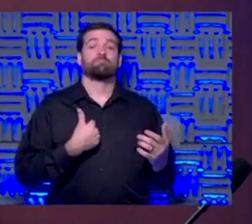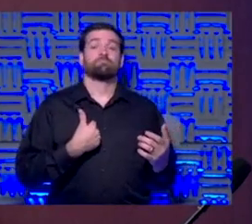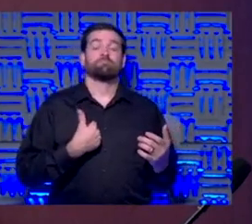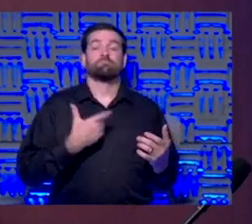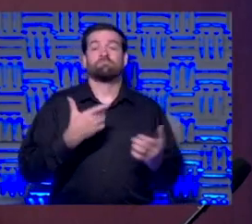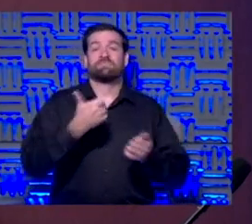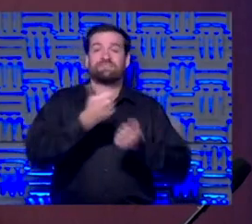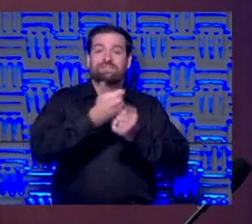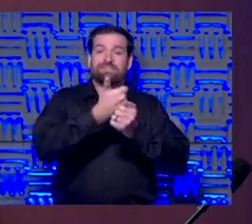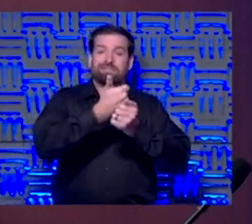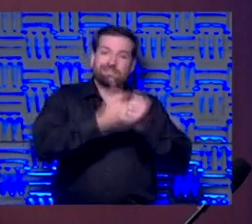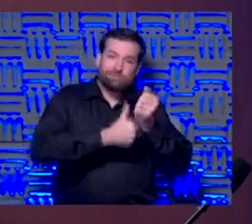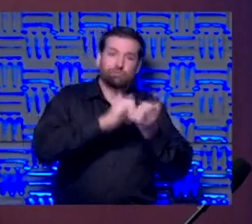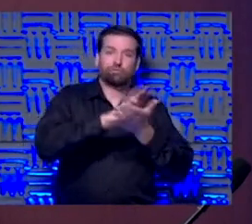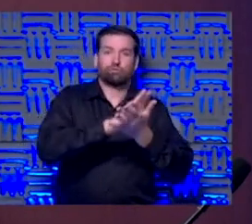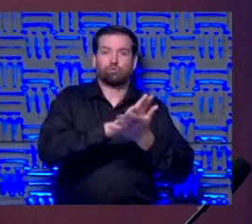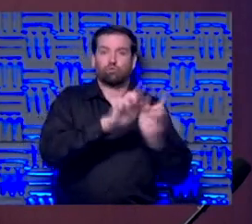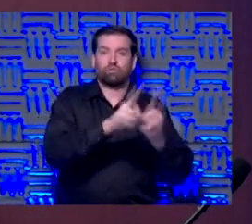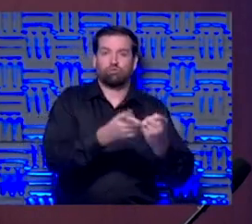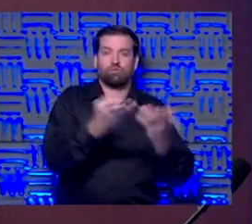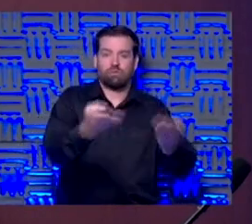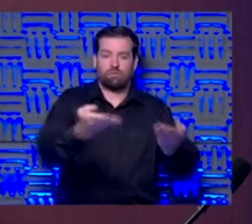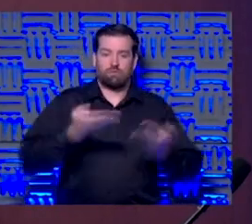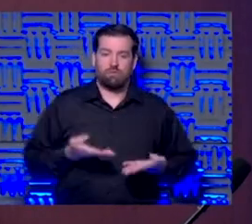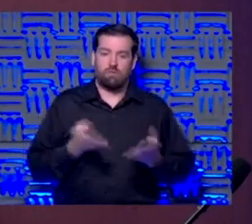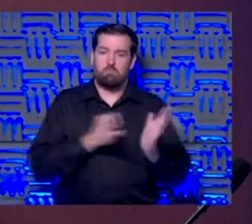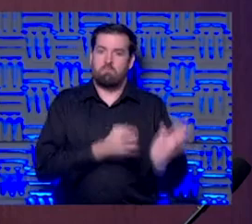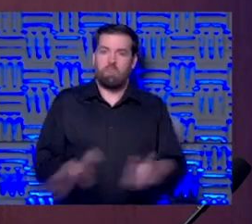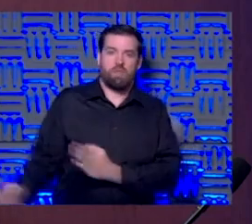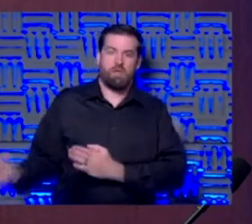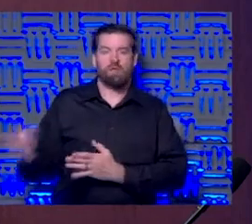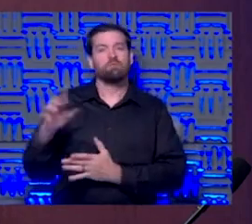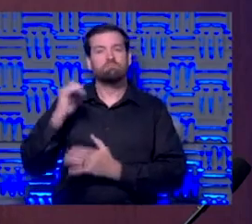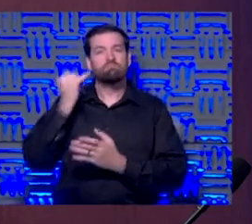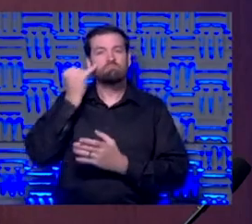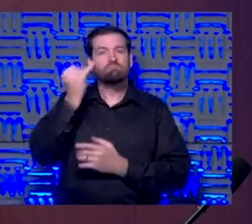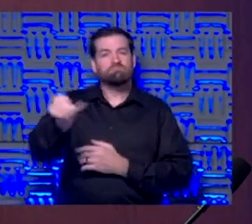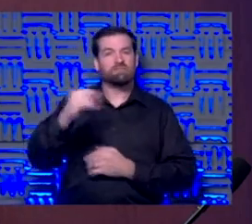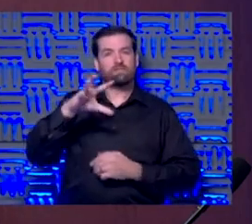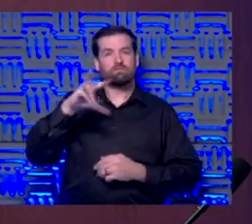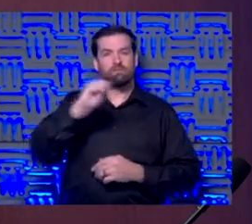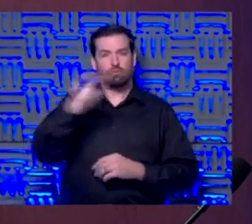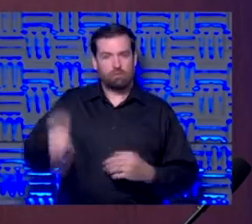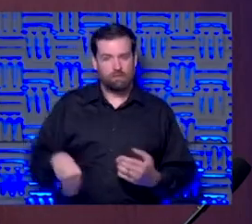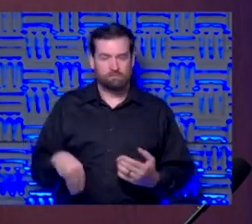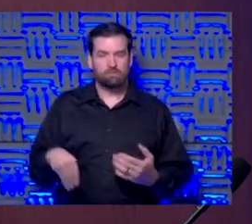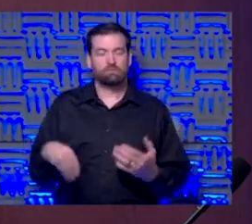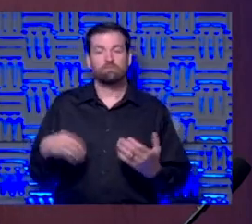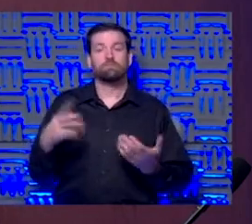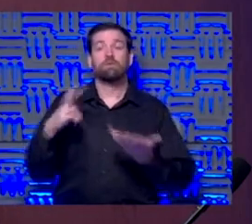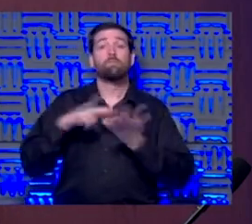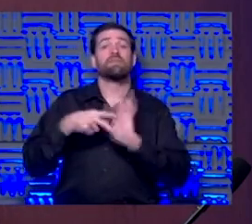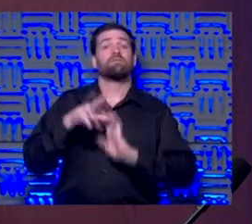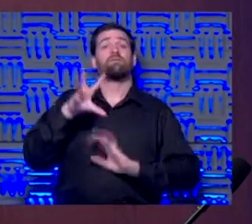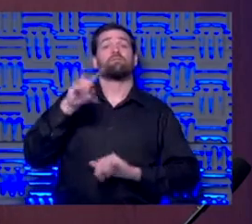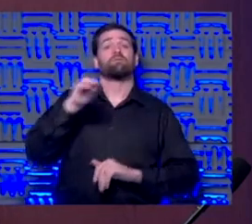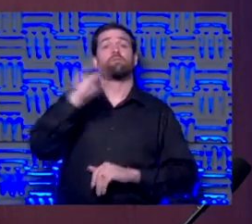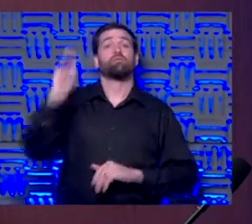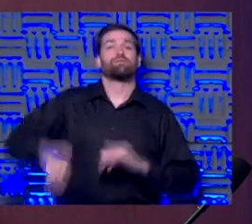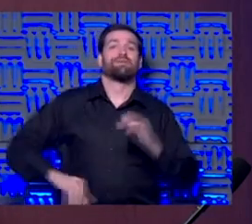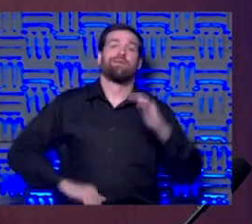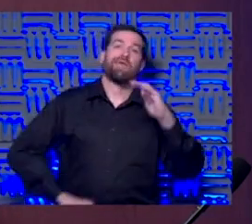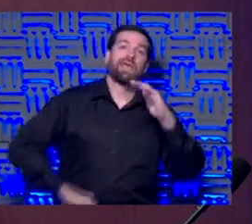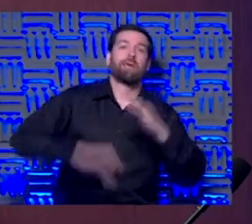each of the school districts submit plans to us with this idea of 50%. And again, it's more of a 50% capacity